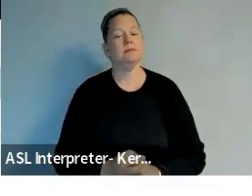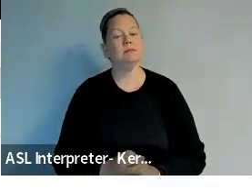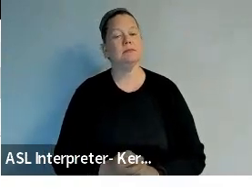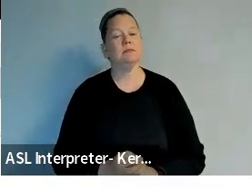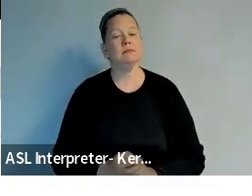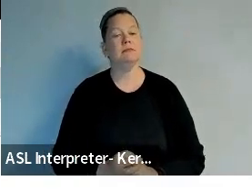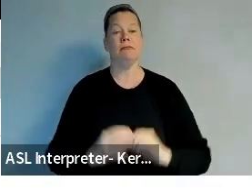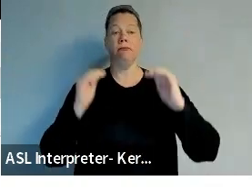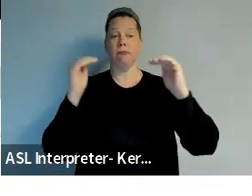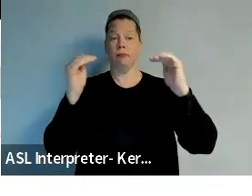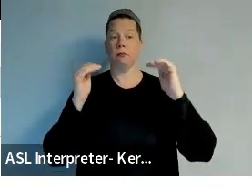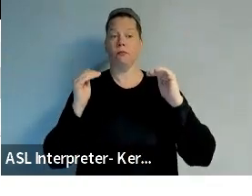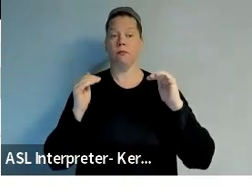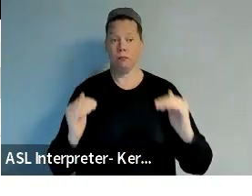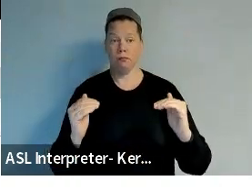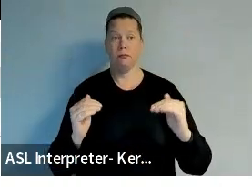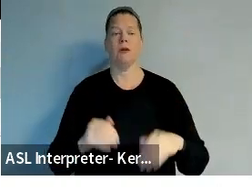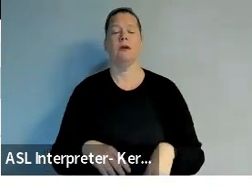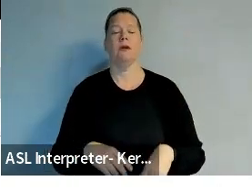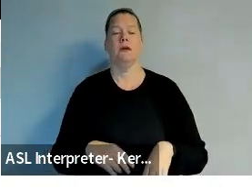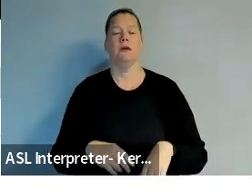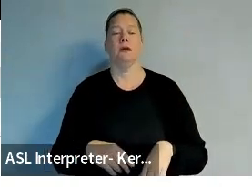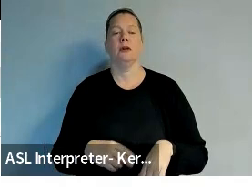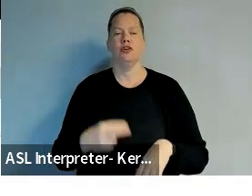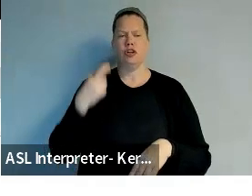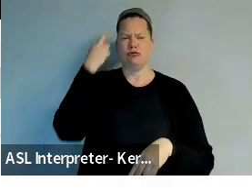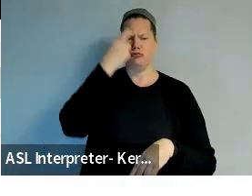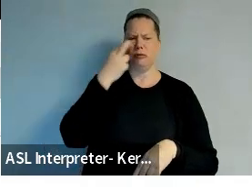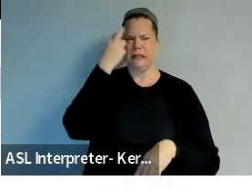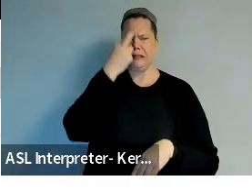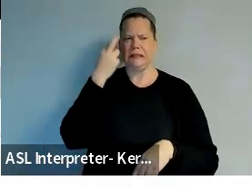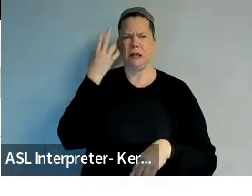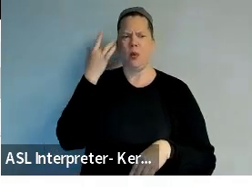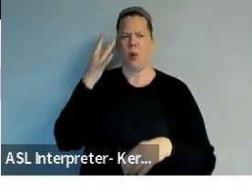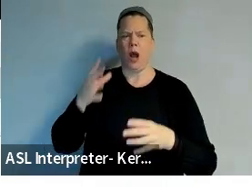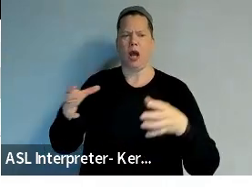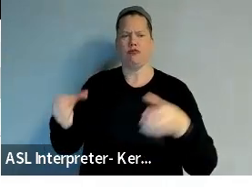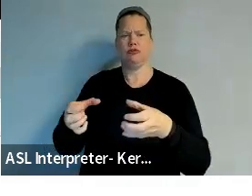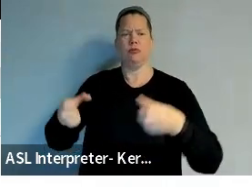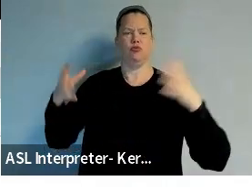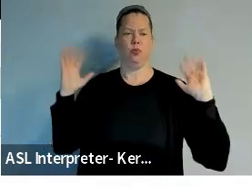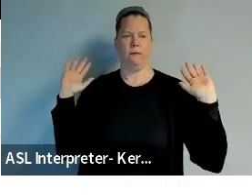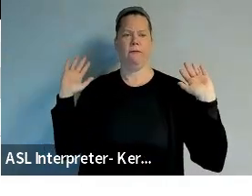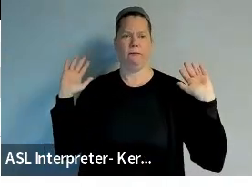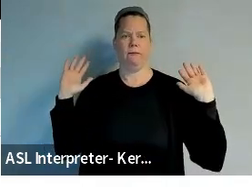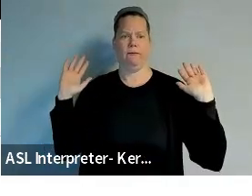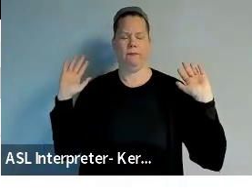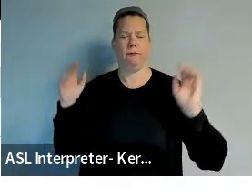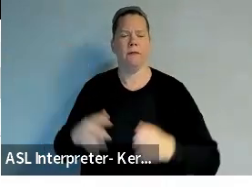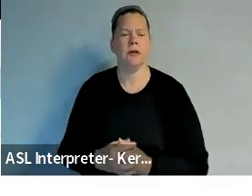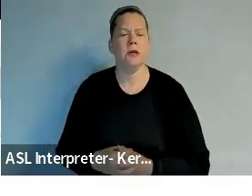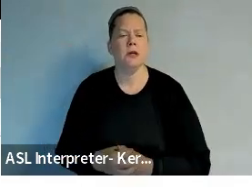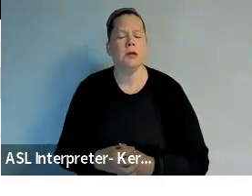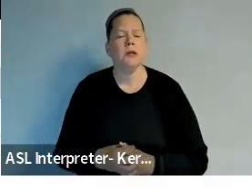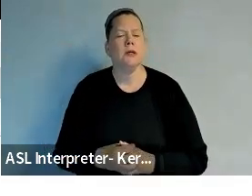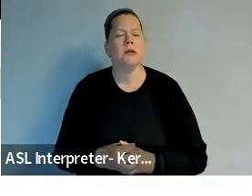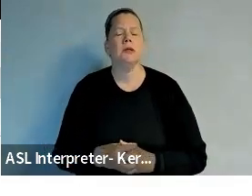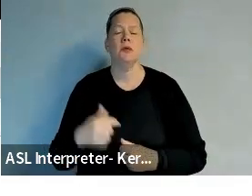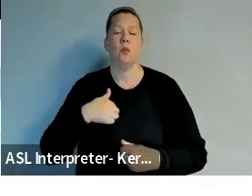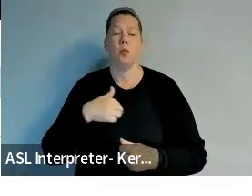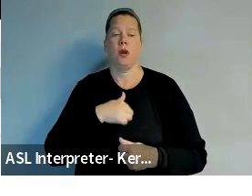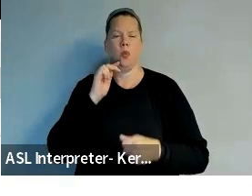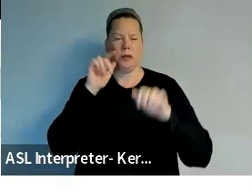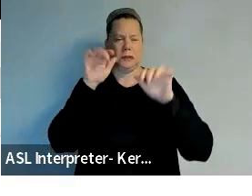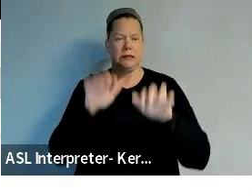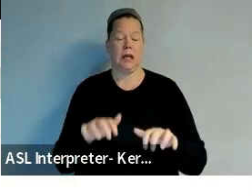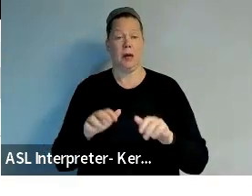For our next prompt, input the reason for why the restraint was removed. Let's type in